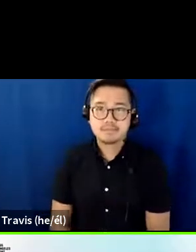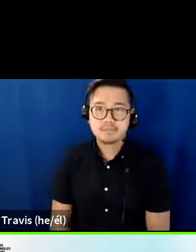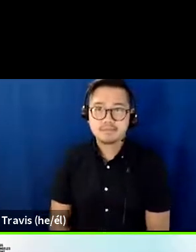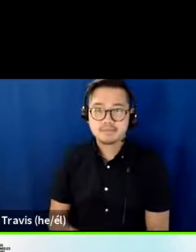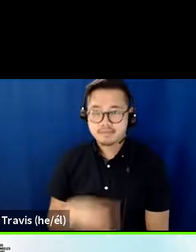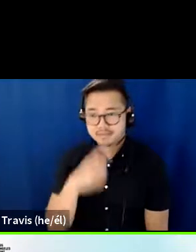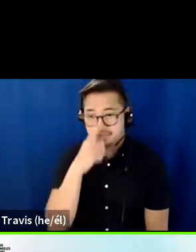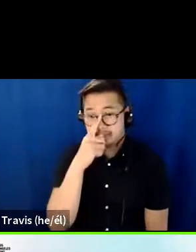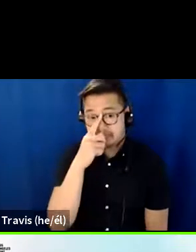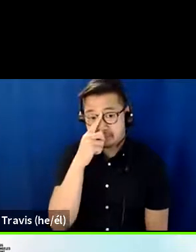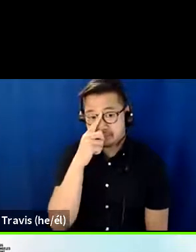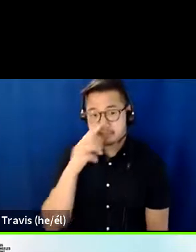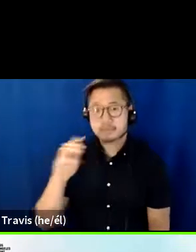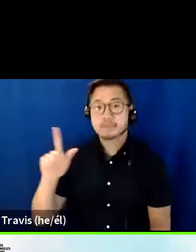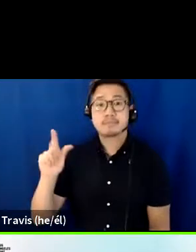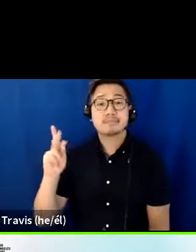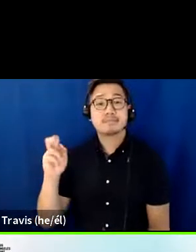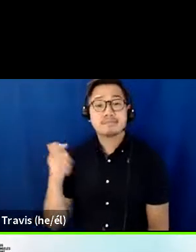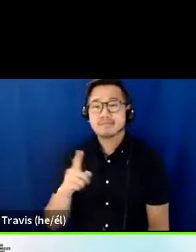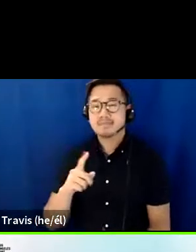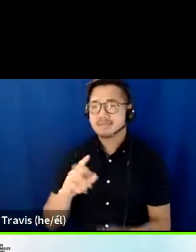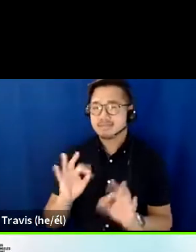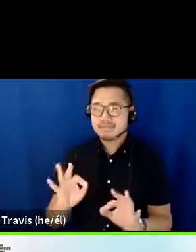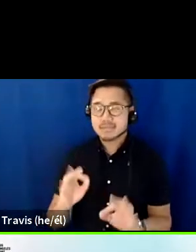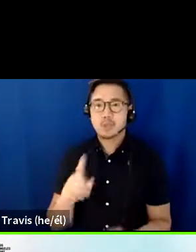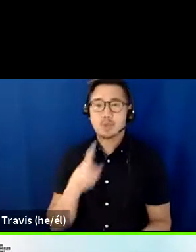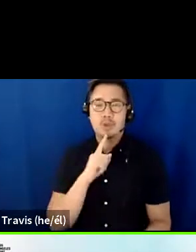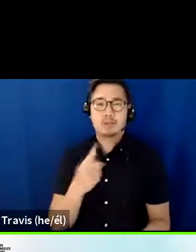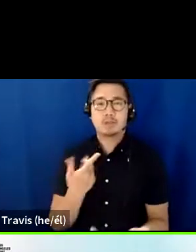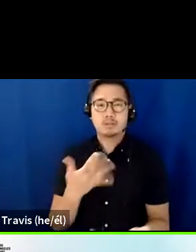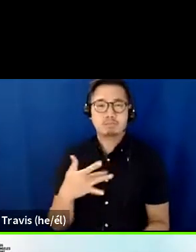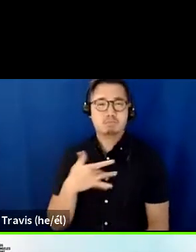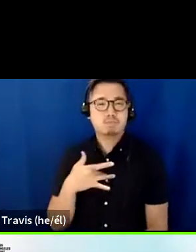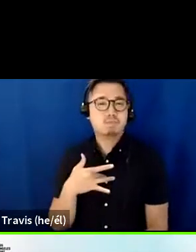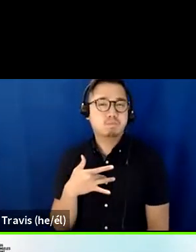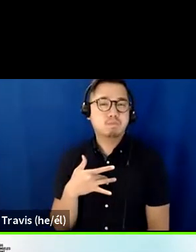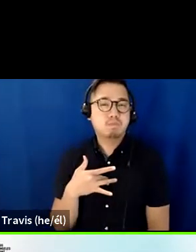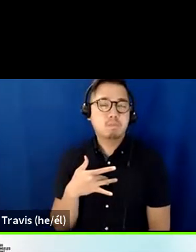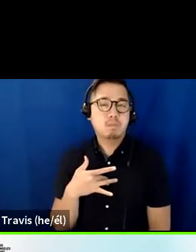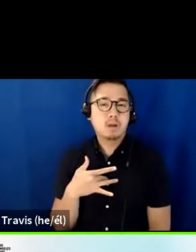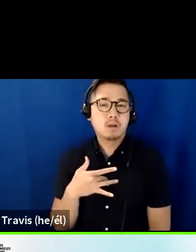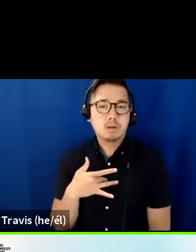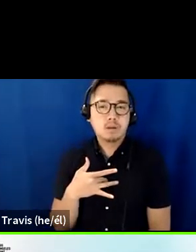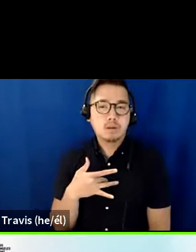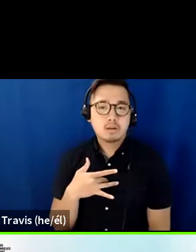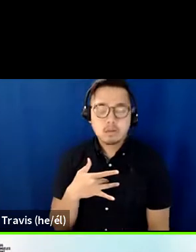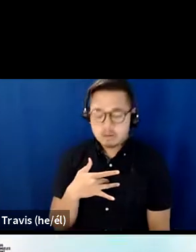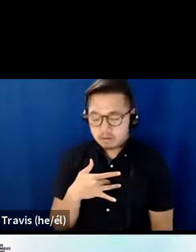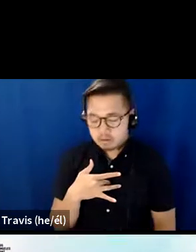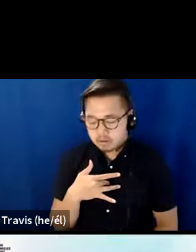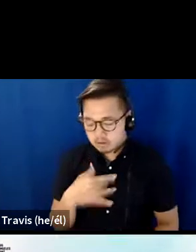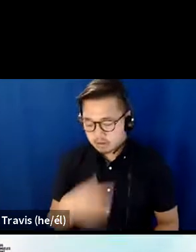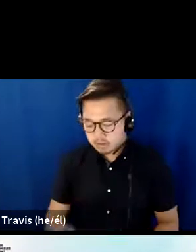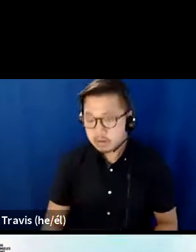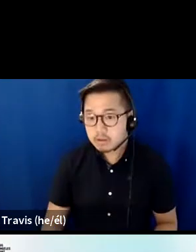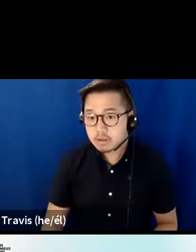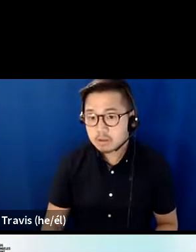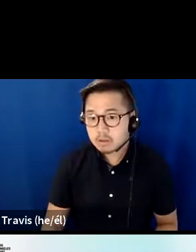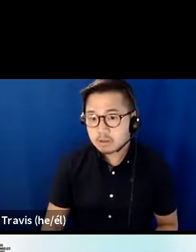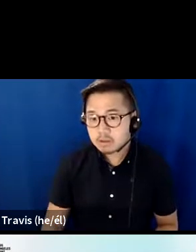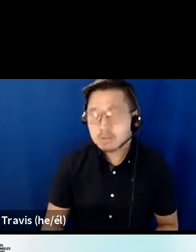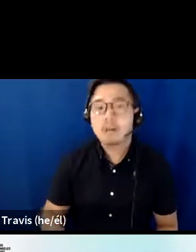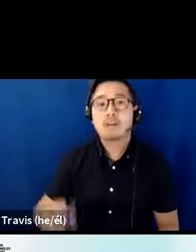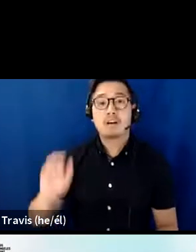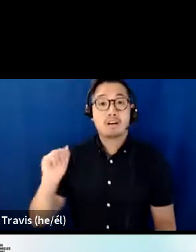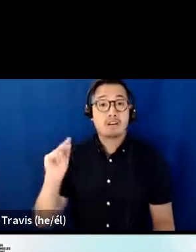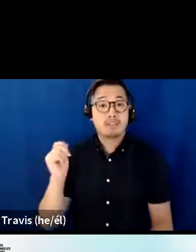Awesome. That, and you know what? I resonate so much with that, brother. August, what you got for me? Yeah,